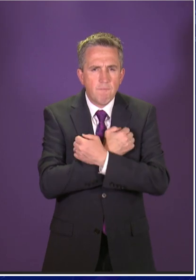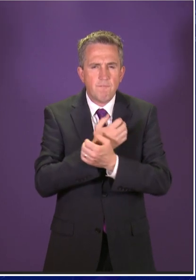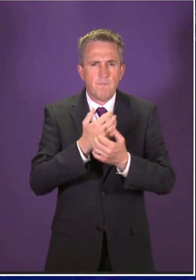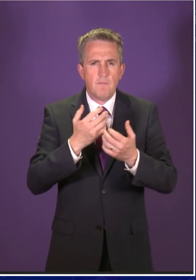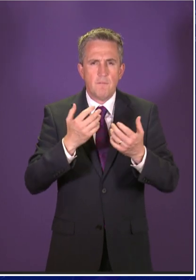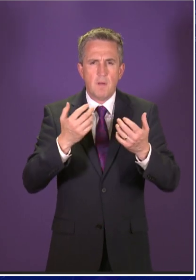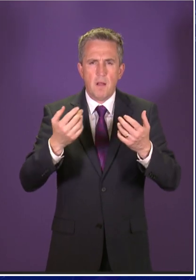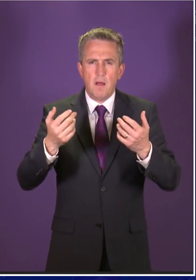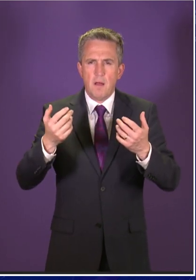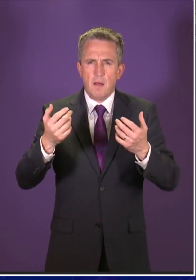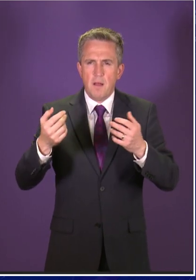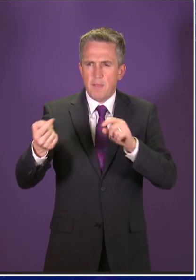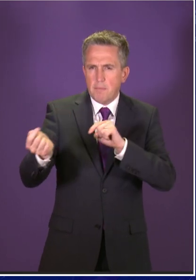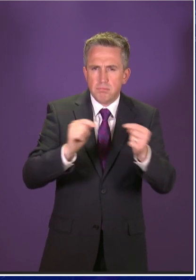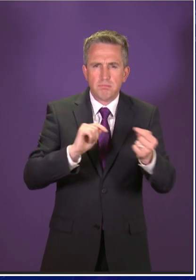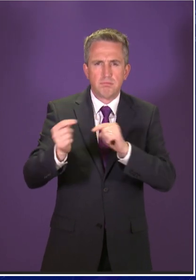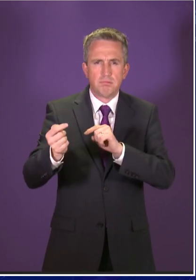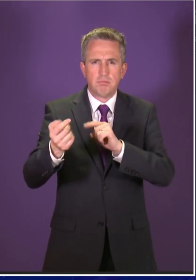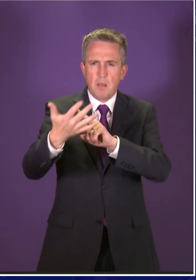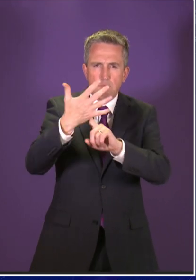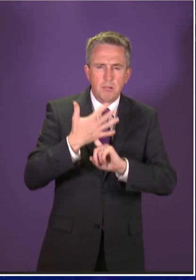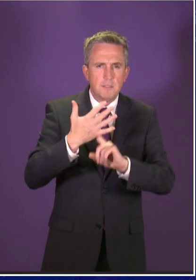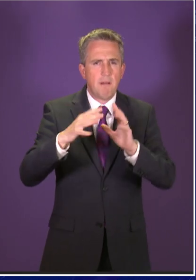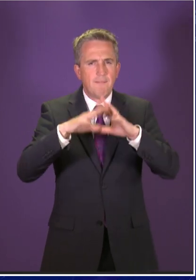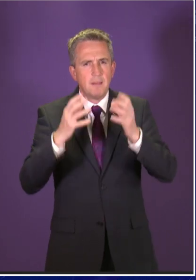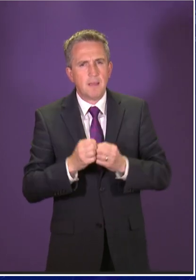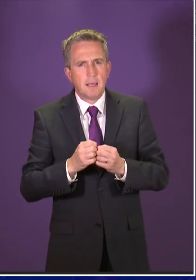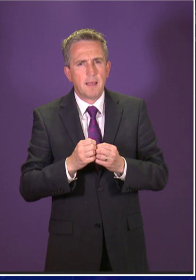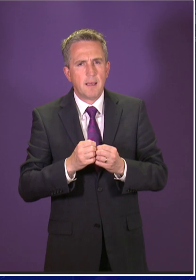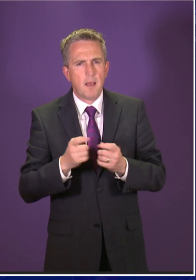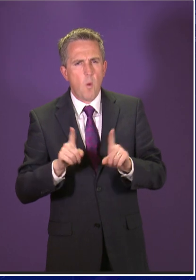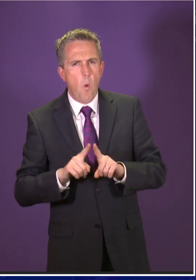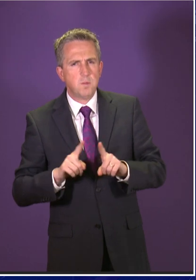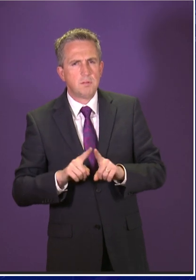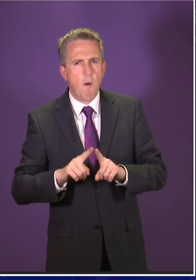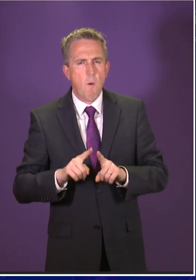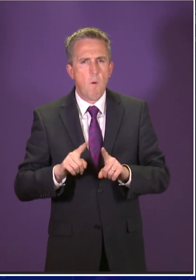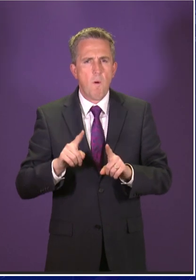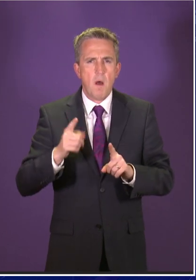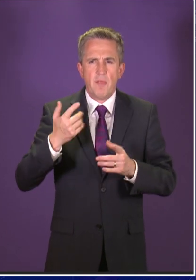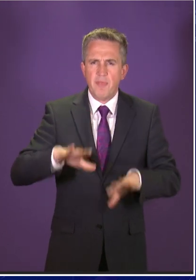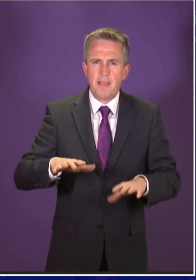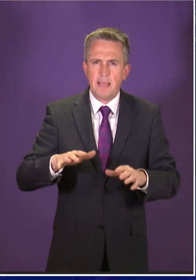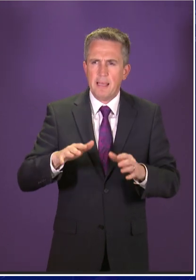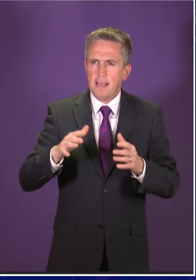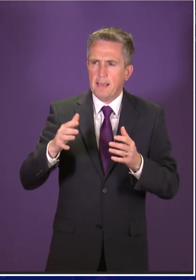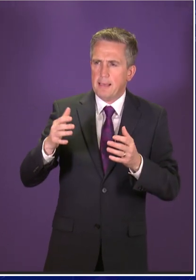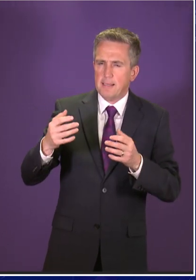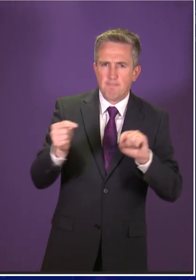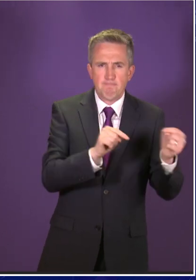delay, the insolence of office, and the spurns the patient merit of the unworthy